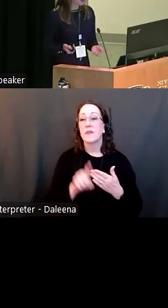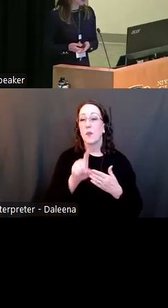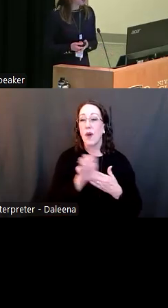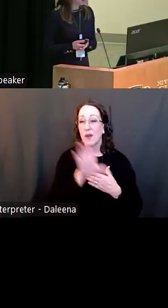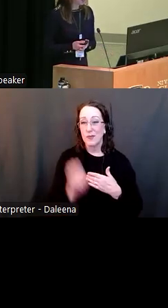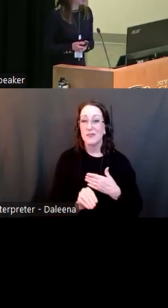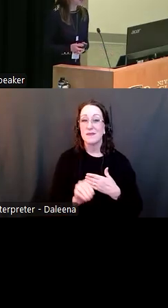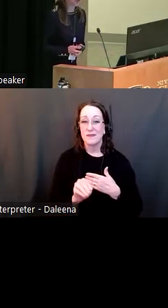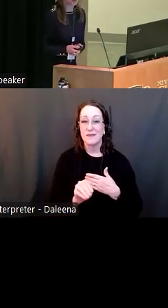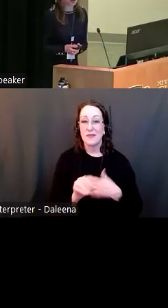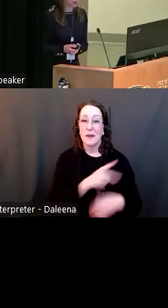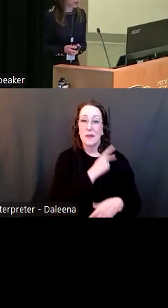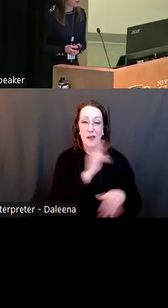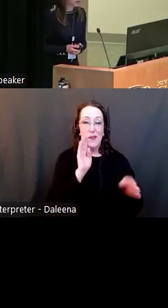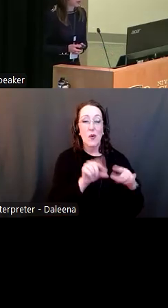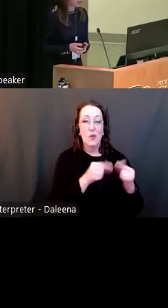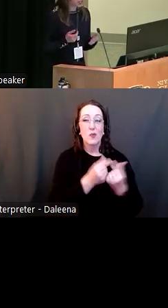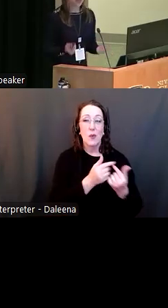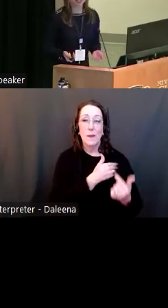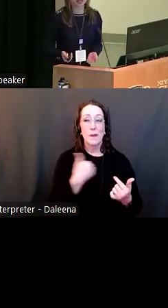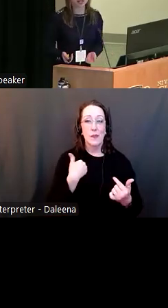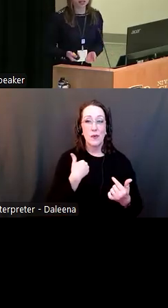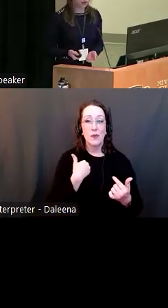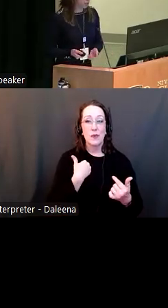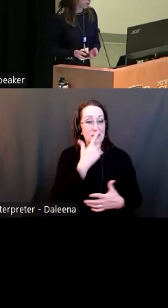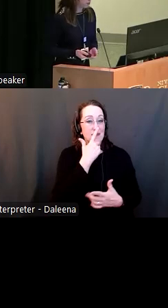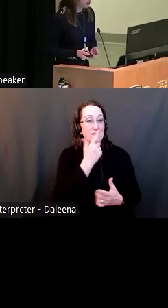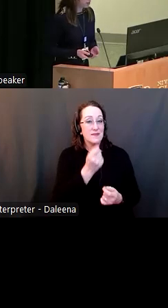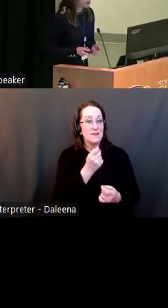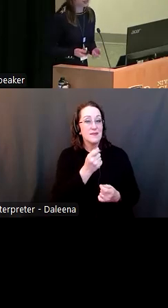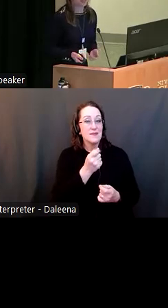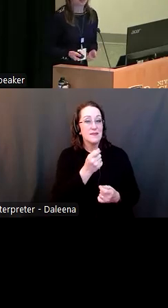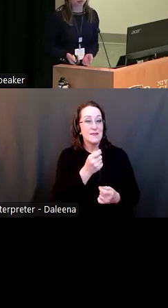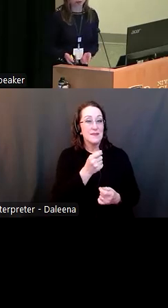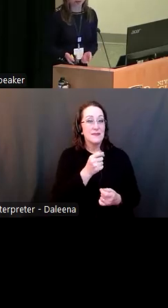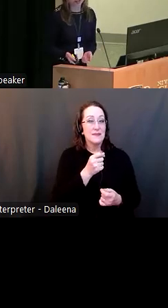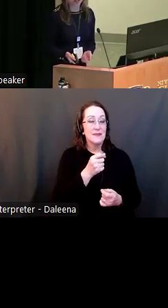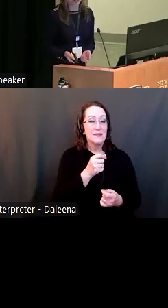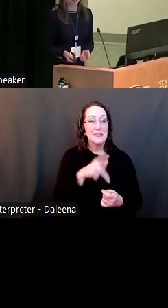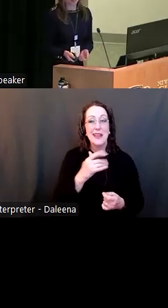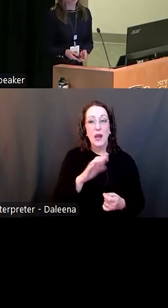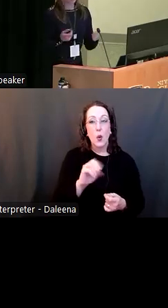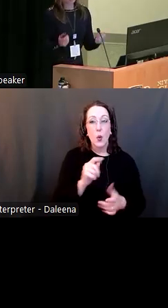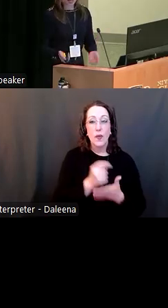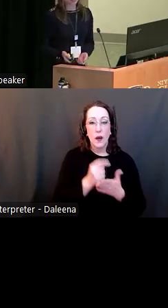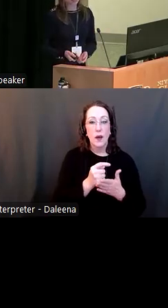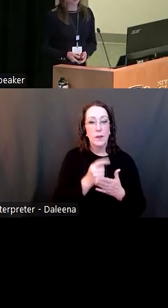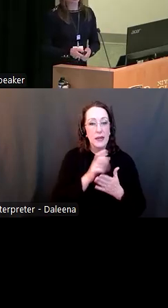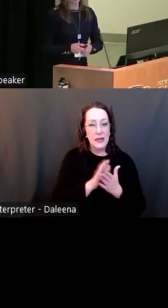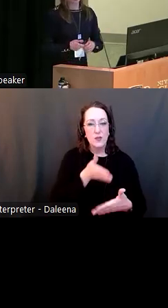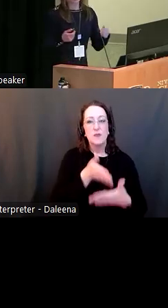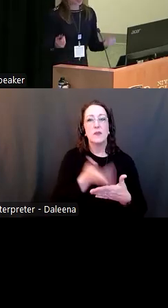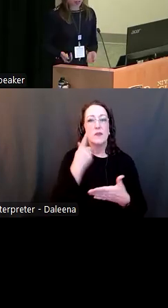100% of the patient focus group members were interested in a psychotherapy intervention for motivation. They all asked